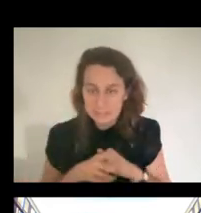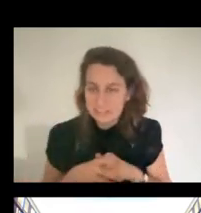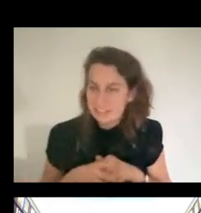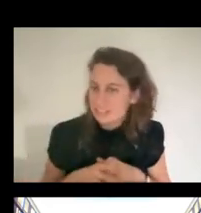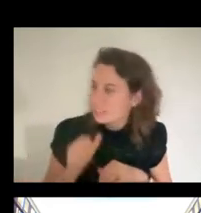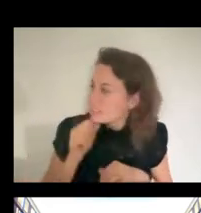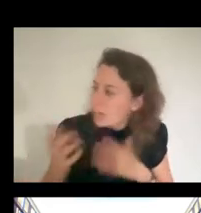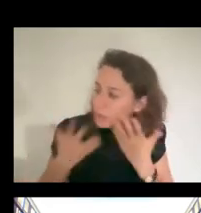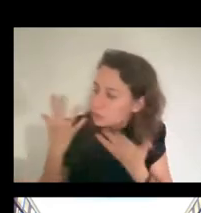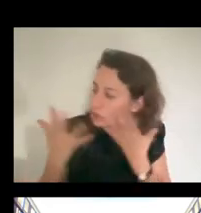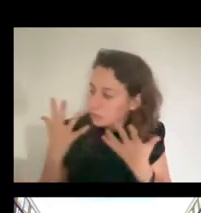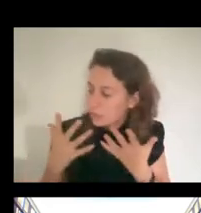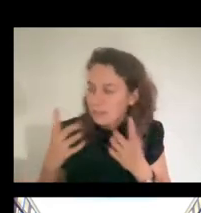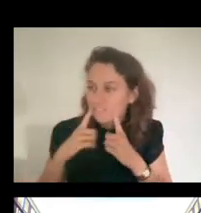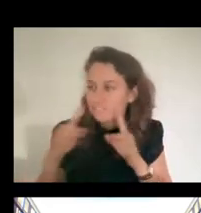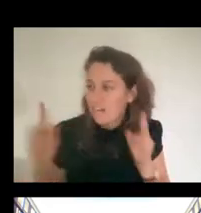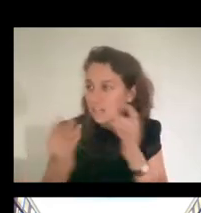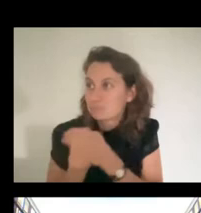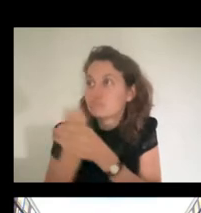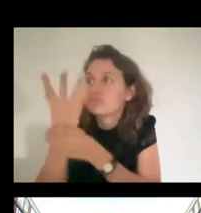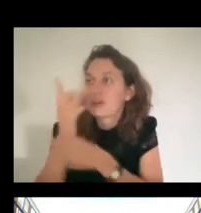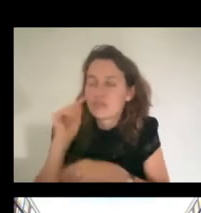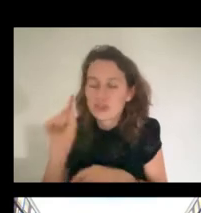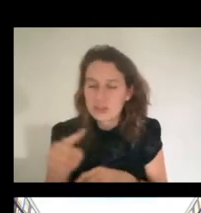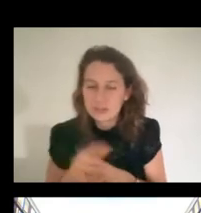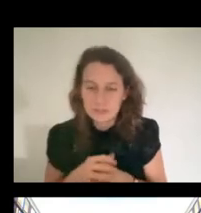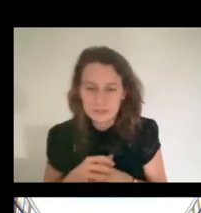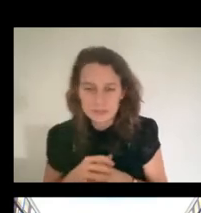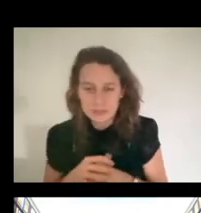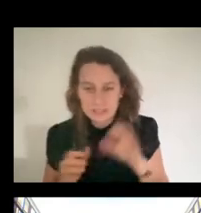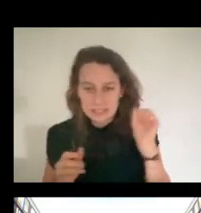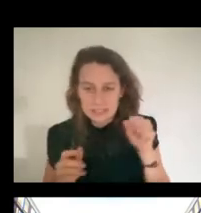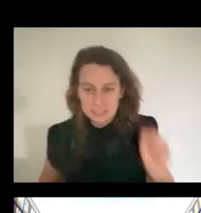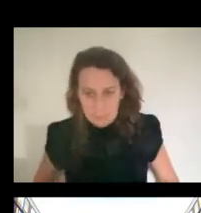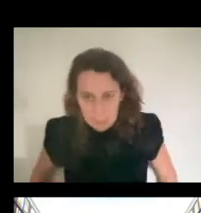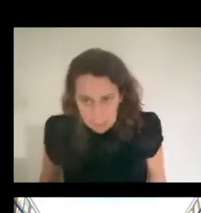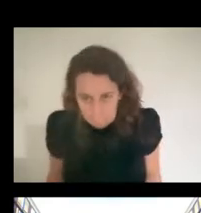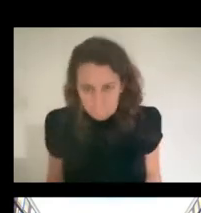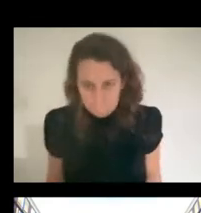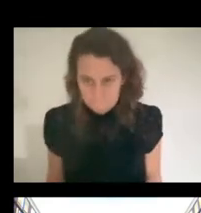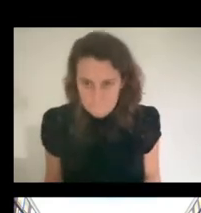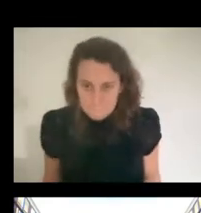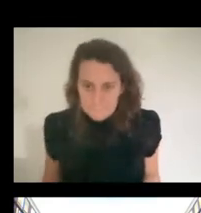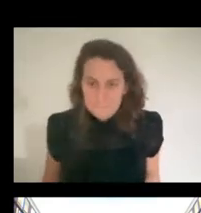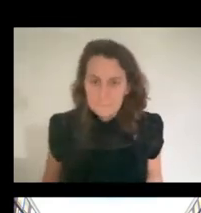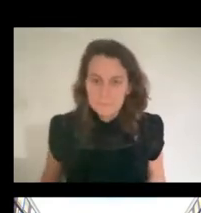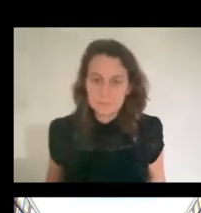Not shameful. It just finally blossomed for you. Yeah, I mean, it did. But I think given the last few